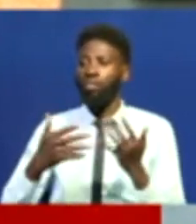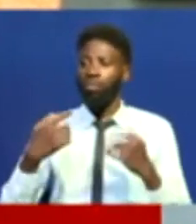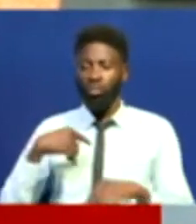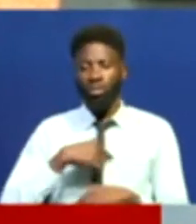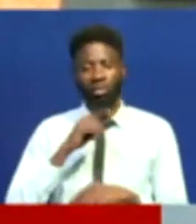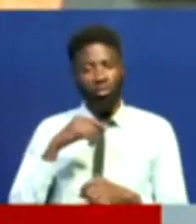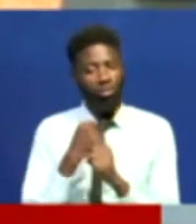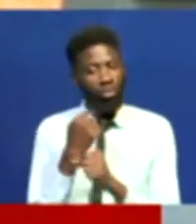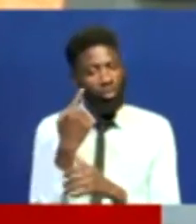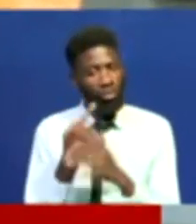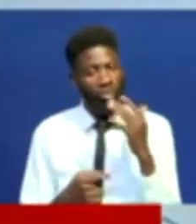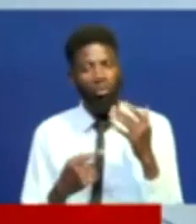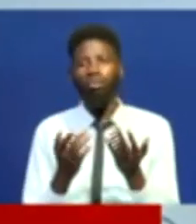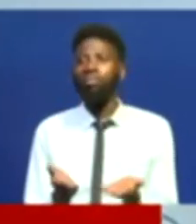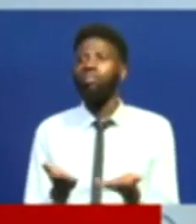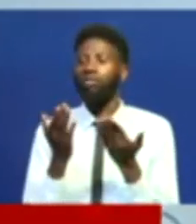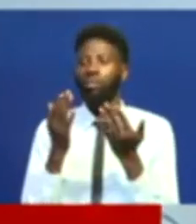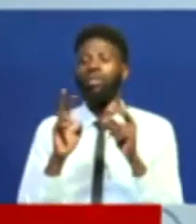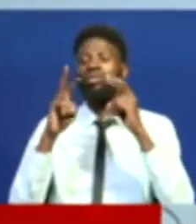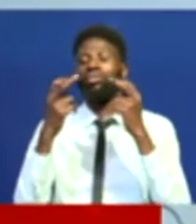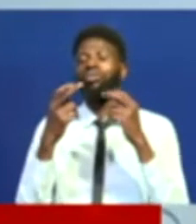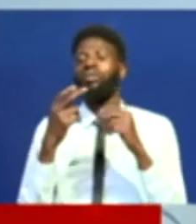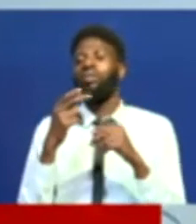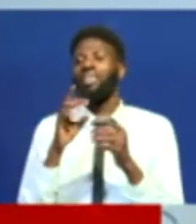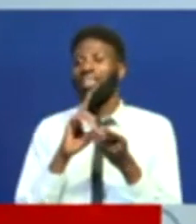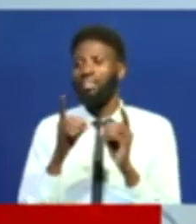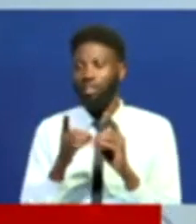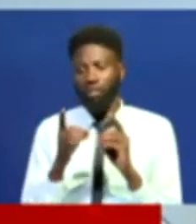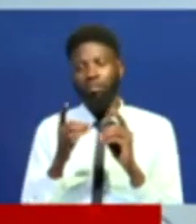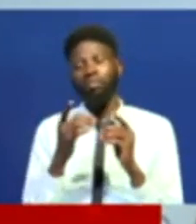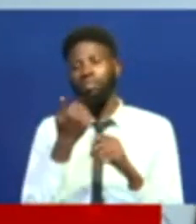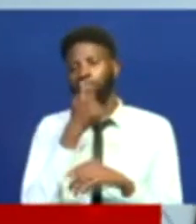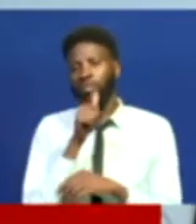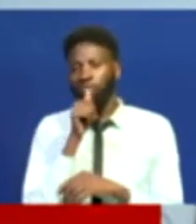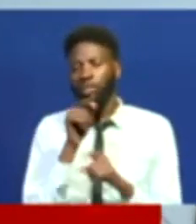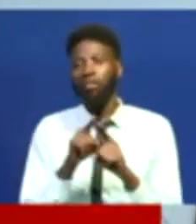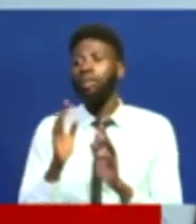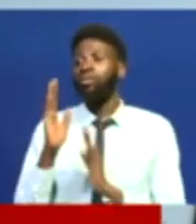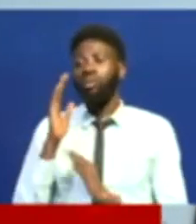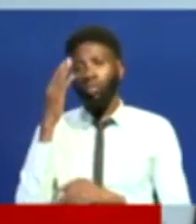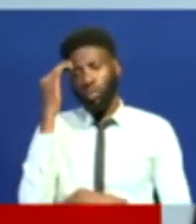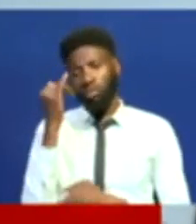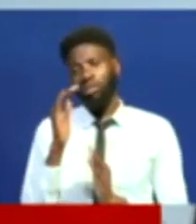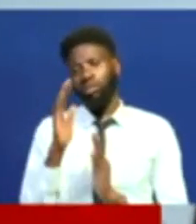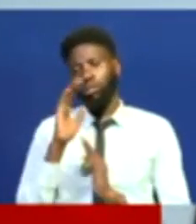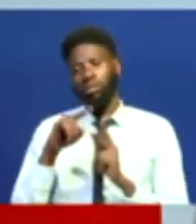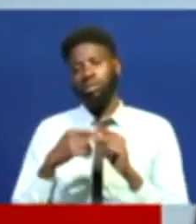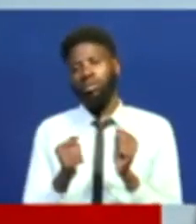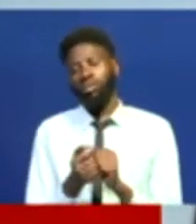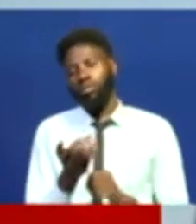data security. Yeah. We have rolled out, because again, we say security always begins with you. So we have also rolled